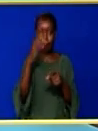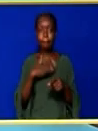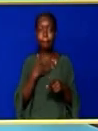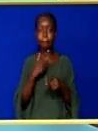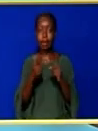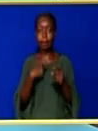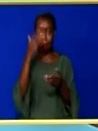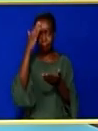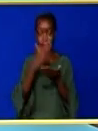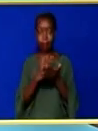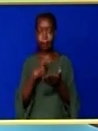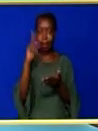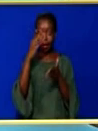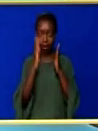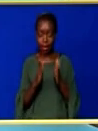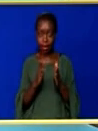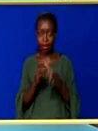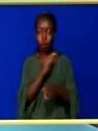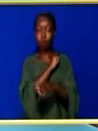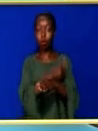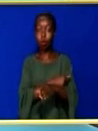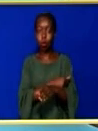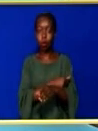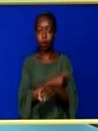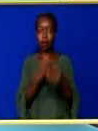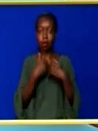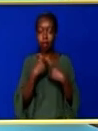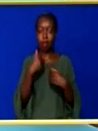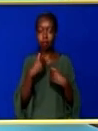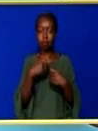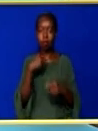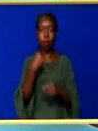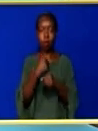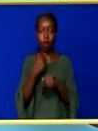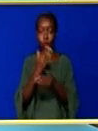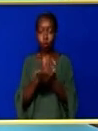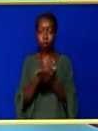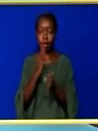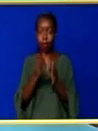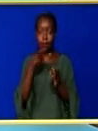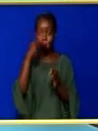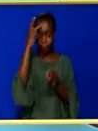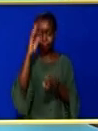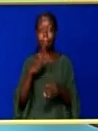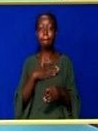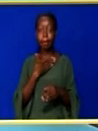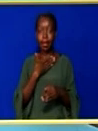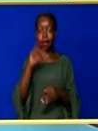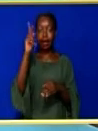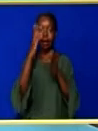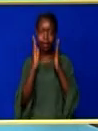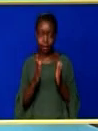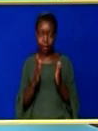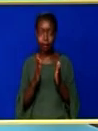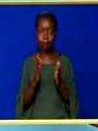Kenyan citizen. So the authorities have had the task of either to confirm whether my parents are in the first place were Kenyan